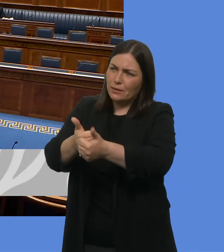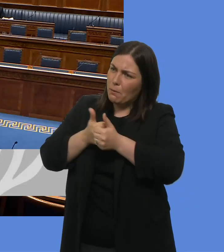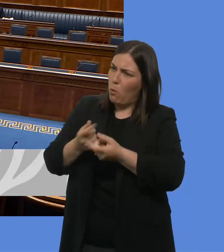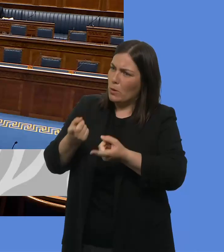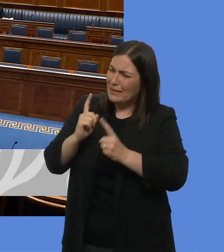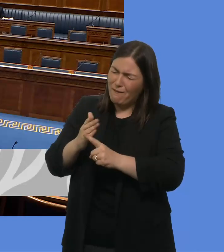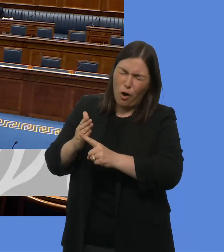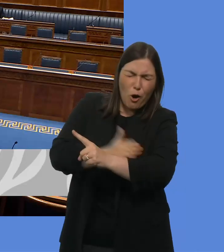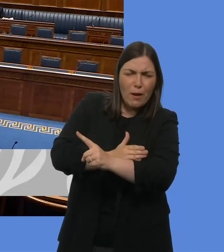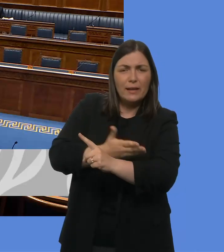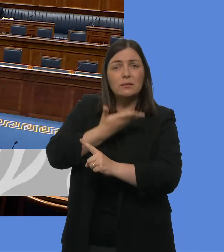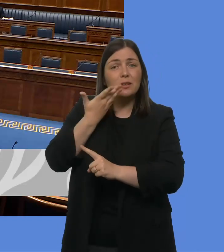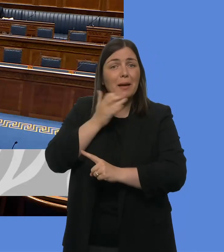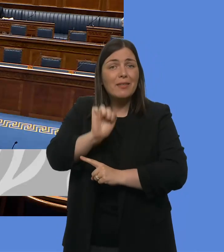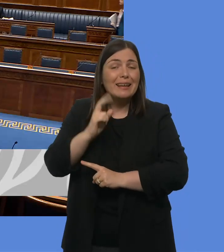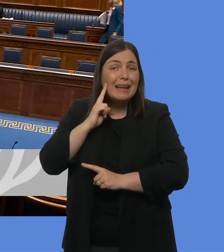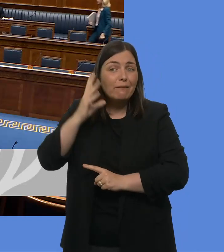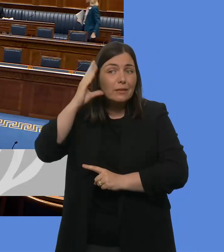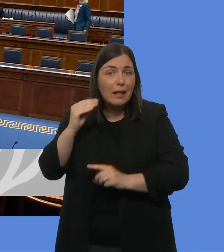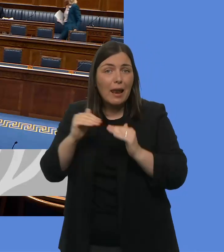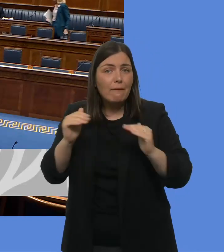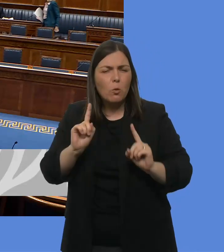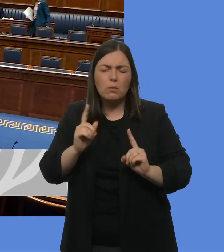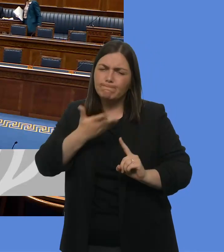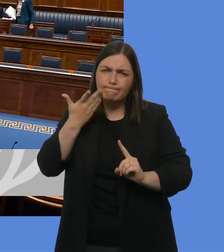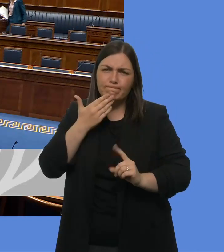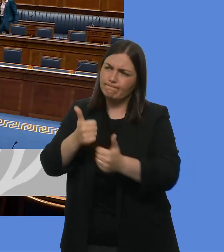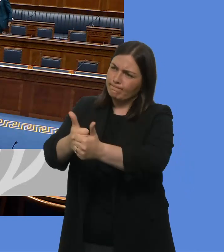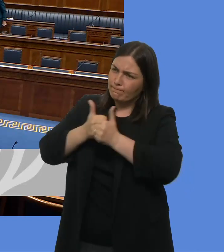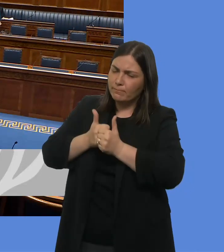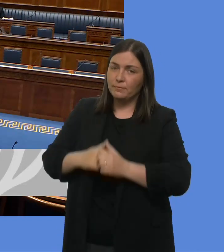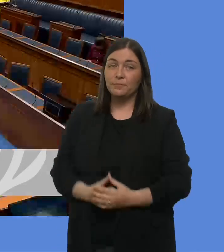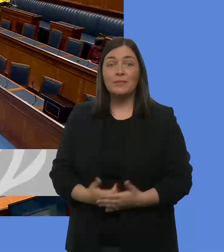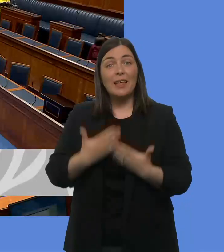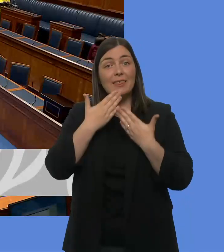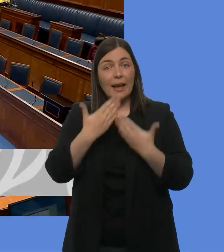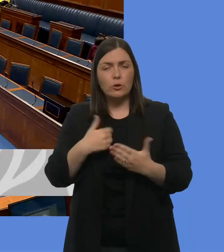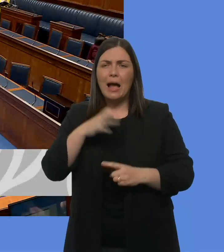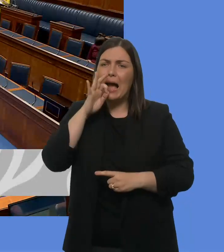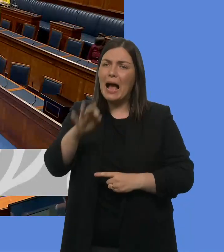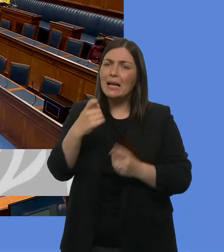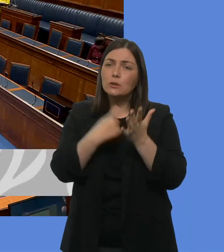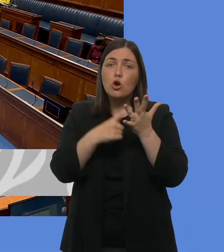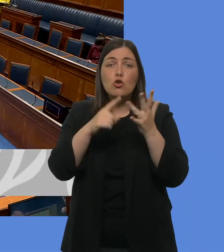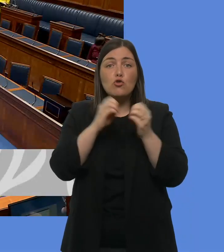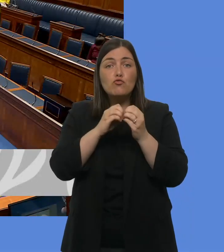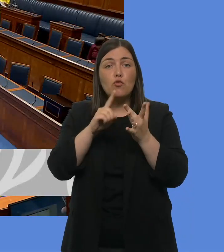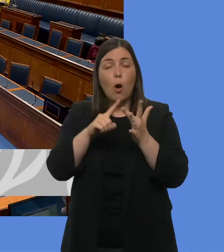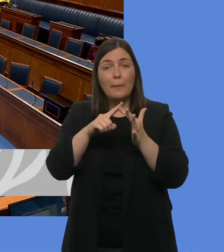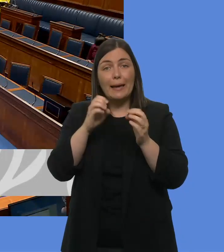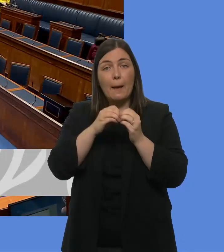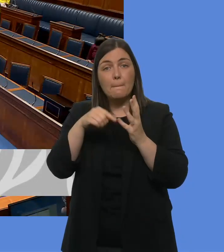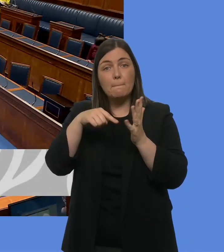level of deafness. Thank you. And I call Robbie Butler to move the motion. So moved, Mr Deputy Speaker.